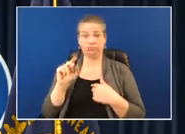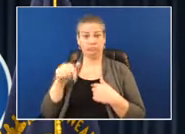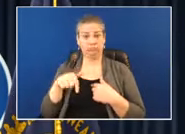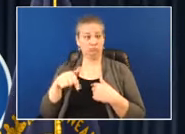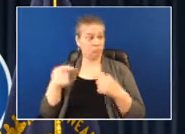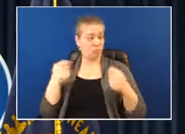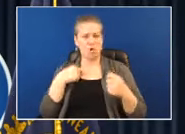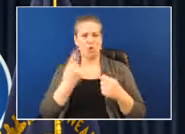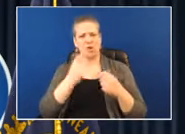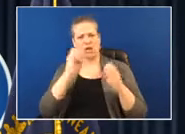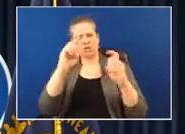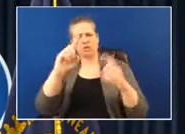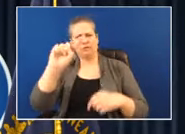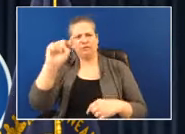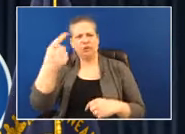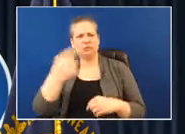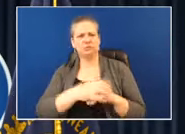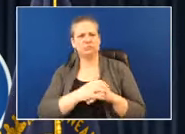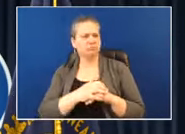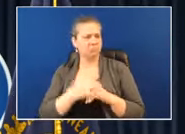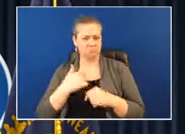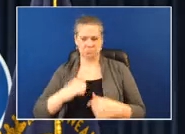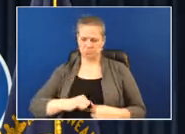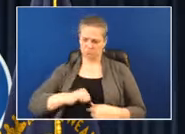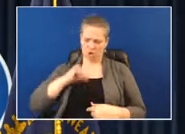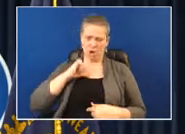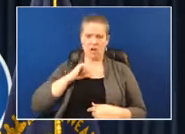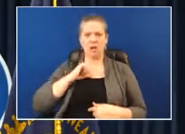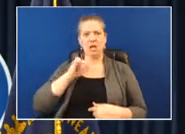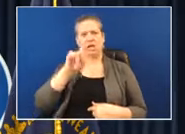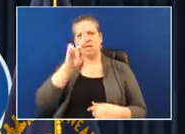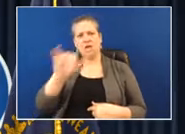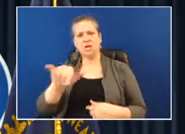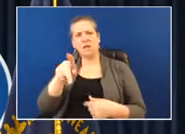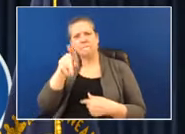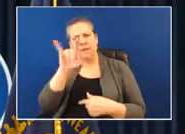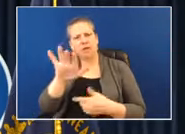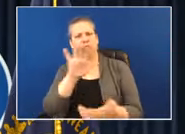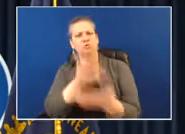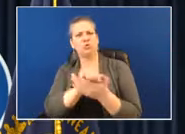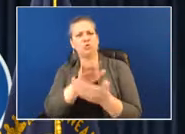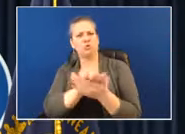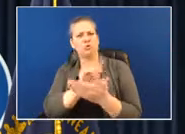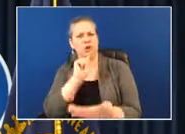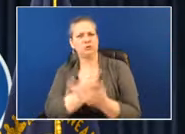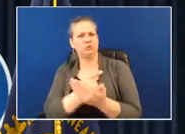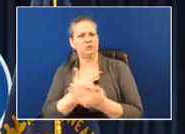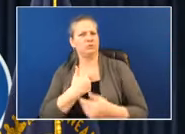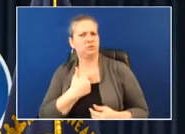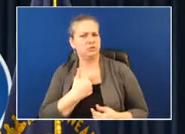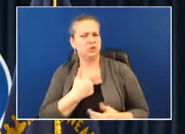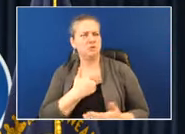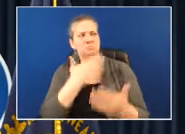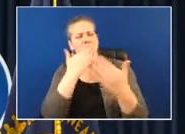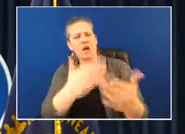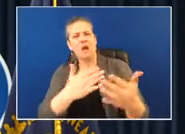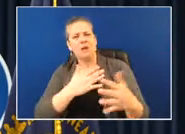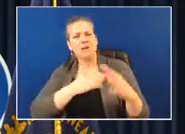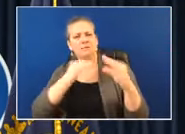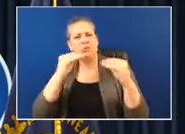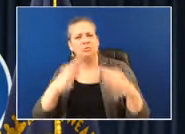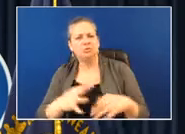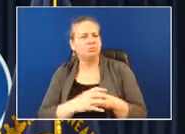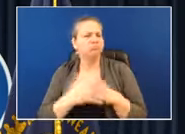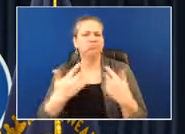administration. I'm a proud Kentucky public school graduate, and I owe a debt of gratitude to my teachers that I may never be able